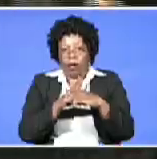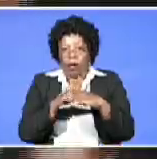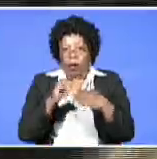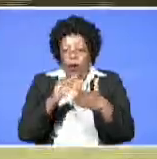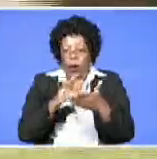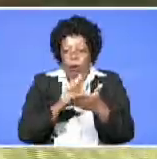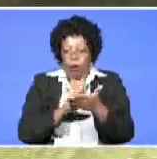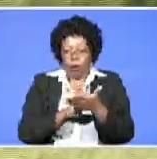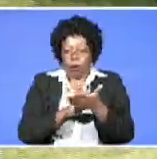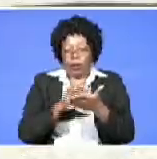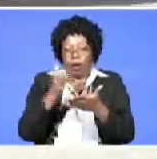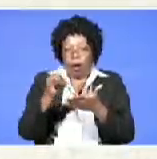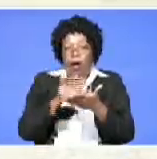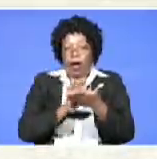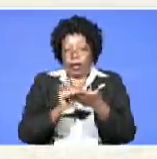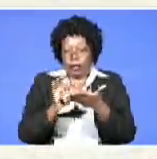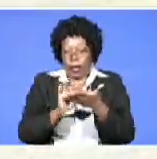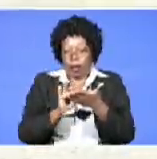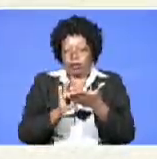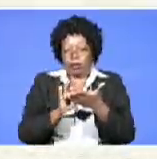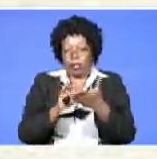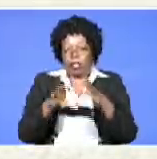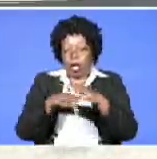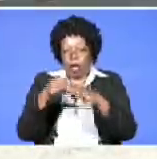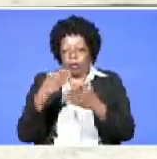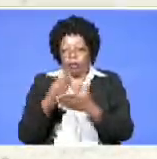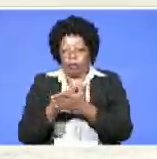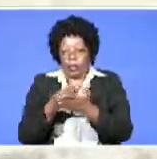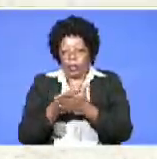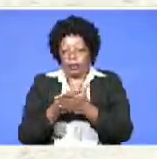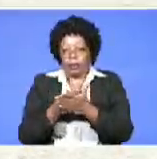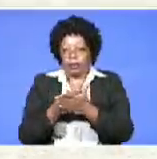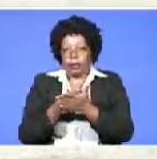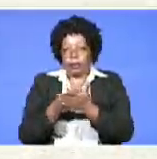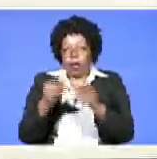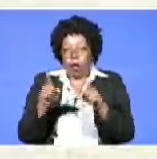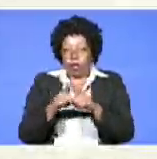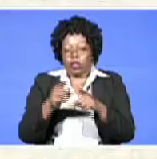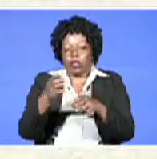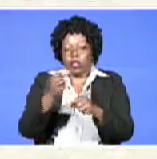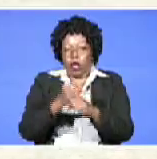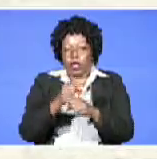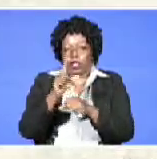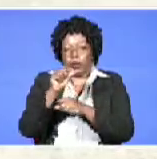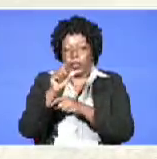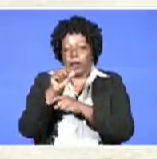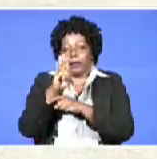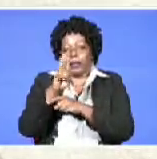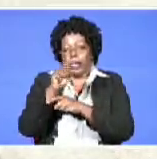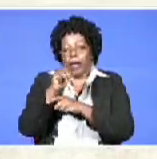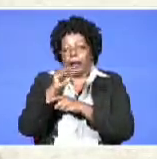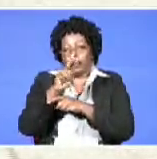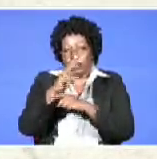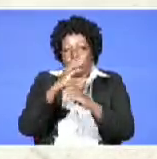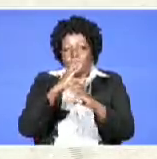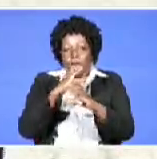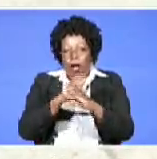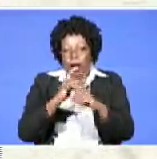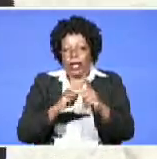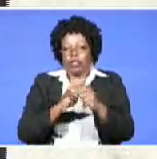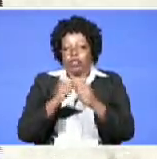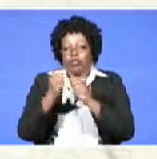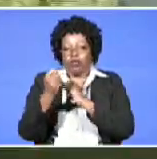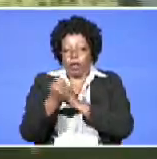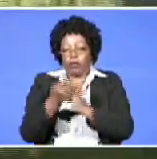made withdrawals, several large purchases, including a gray 2020 BMW vehicle, and a number of transfers before